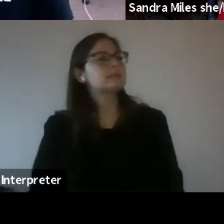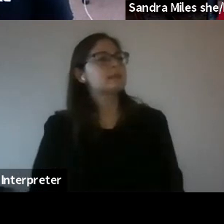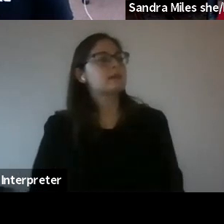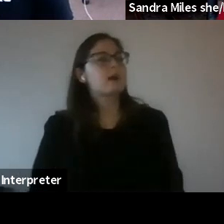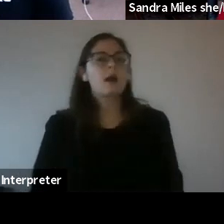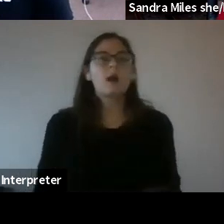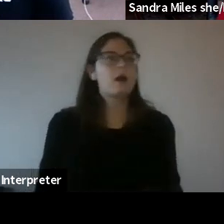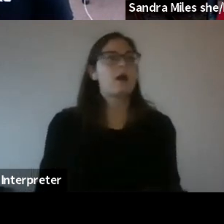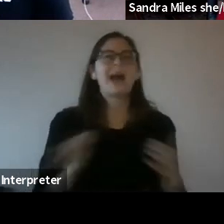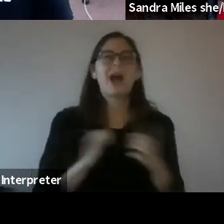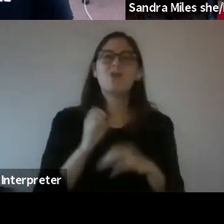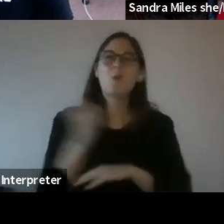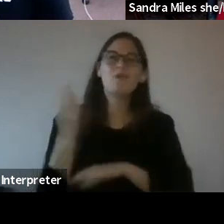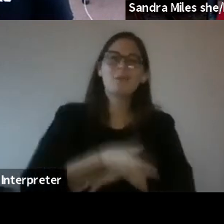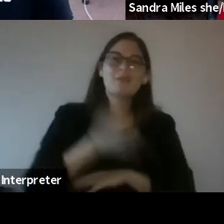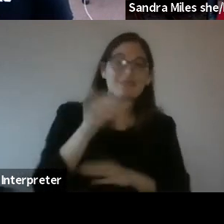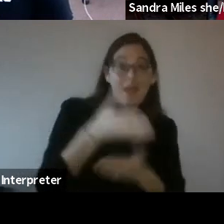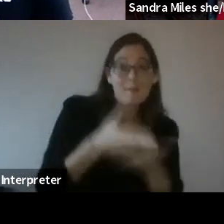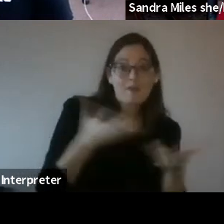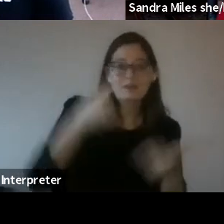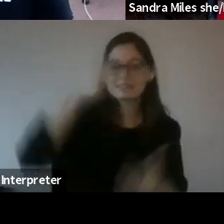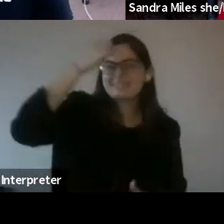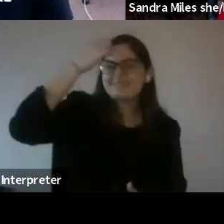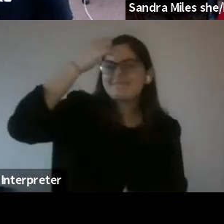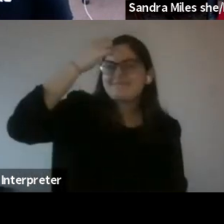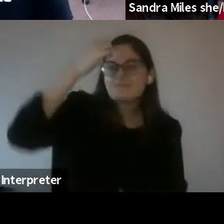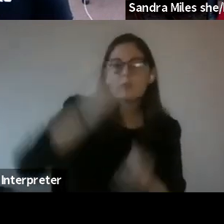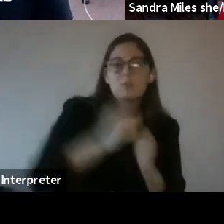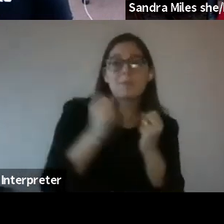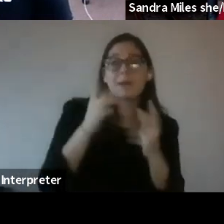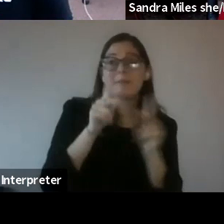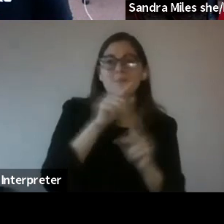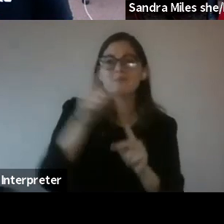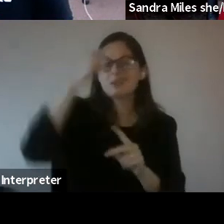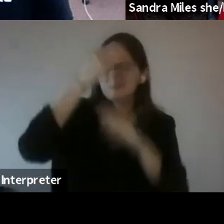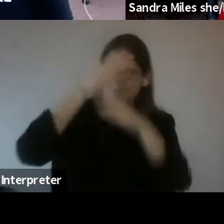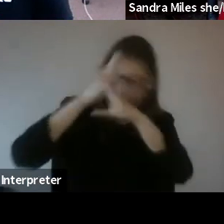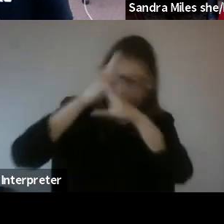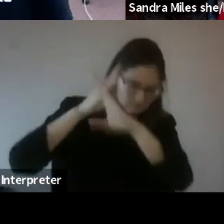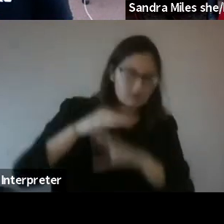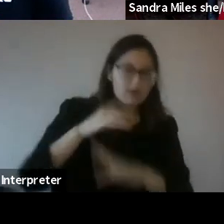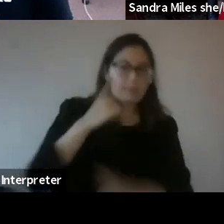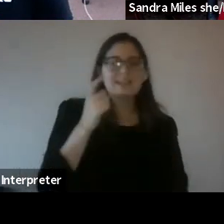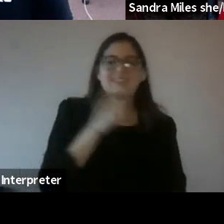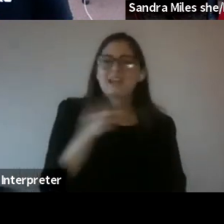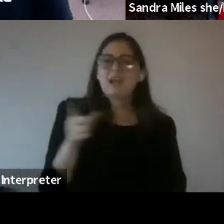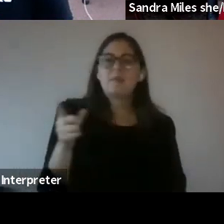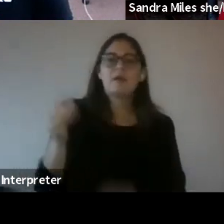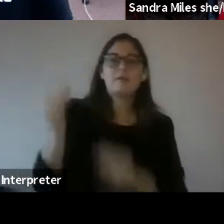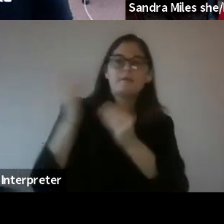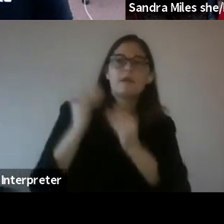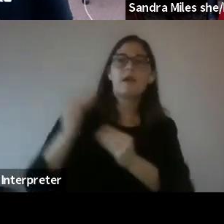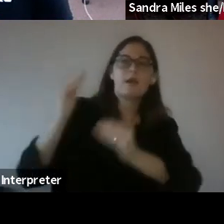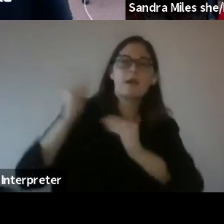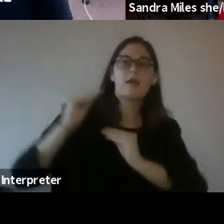do you overcome that part of what's in here with a lot of people? There's this mental blockage because they've been fed a myth for